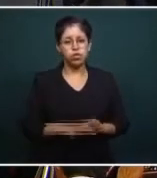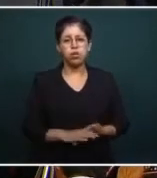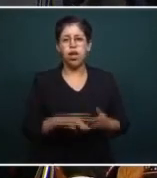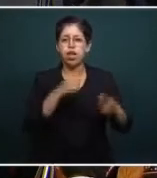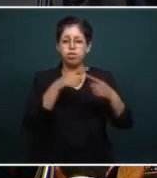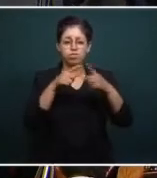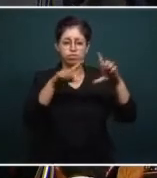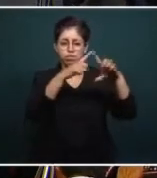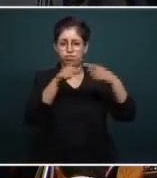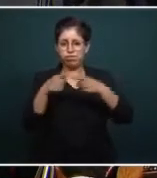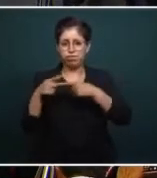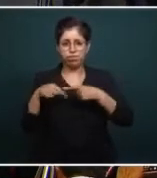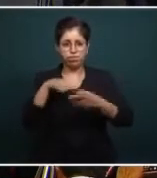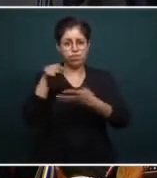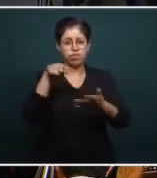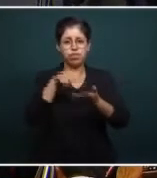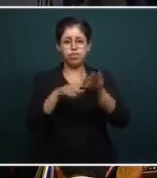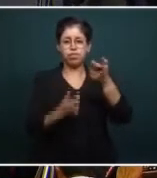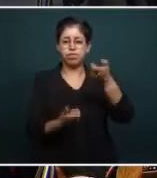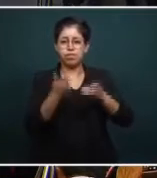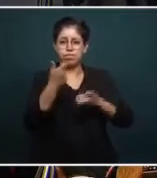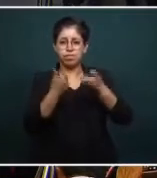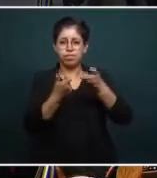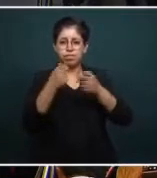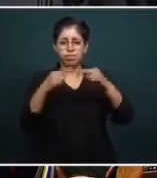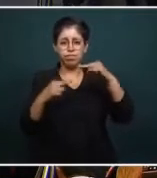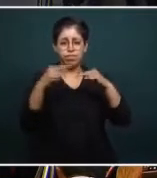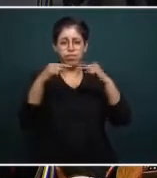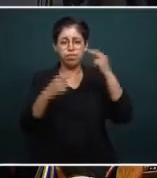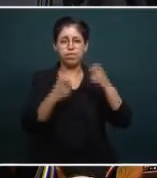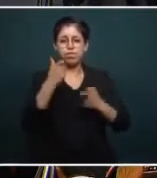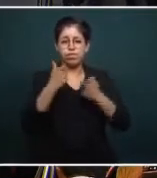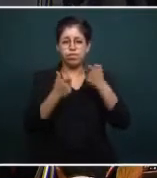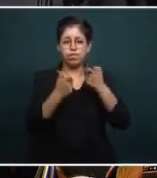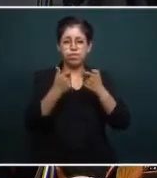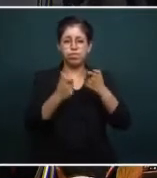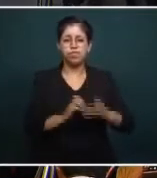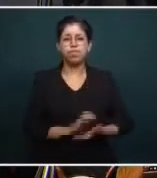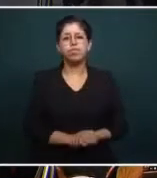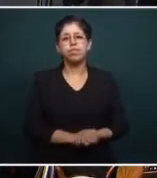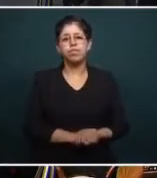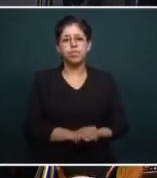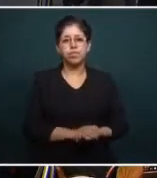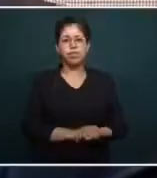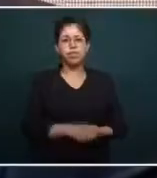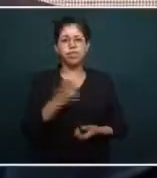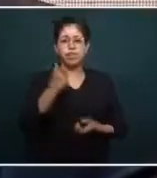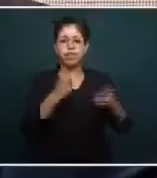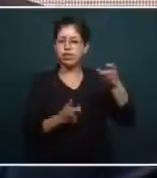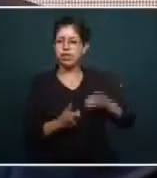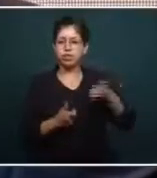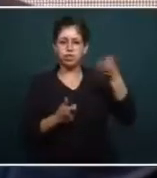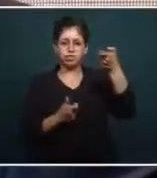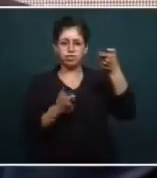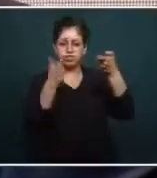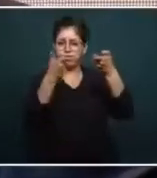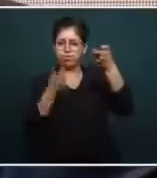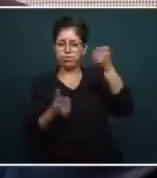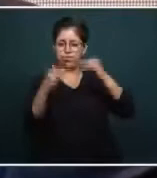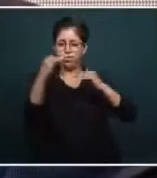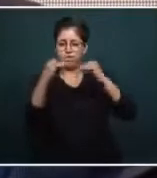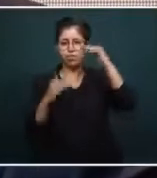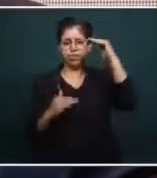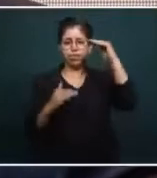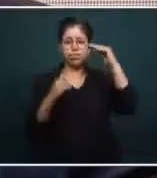23 pesos there, con 8 where the centavos best en prices are. Churubusco, Michoacán. Estos precios son solo el más alto y el más bajo, So all they como do is they hacemos con show